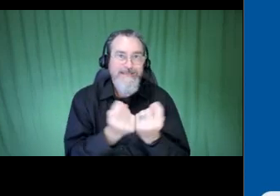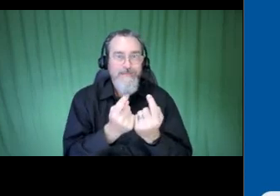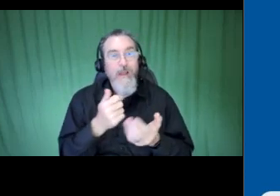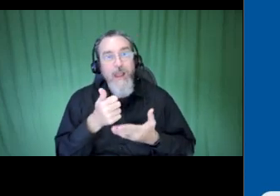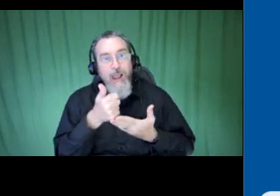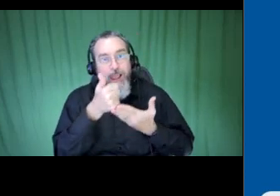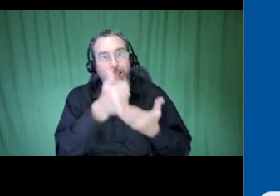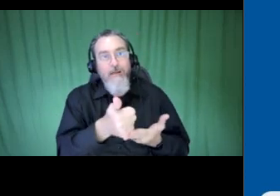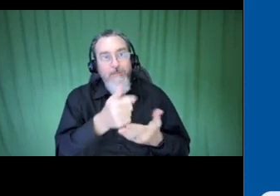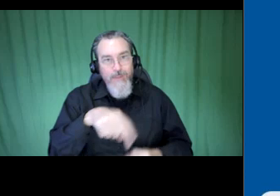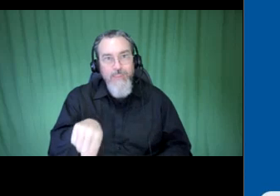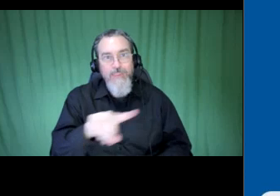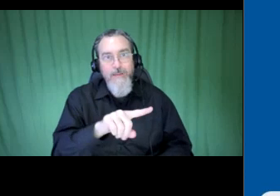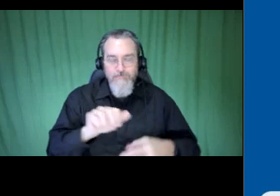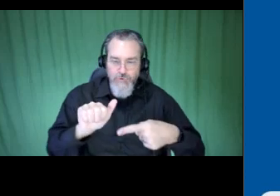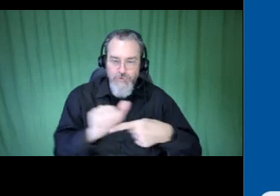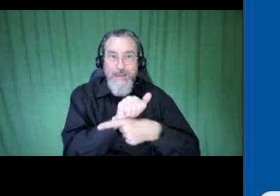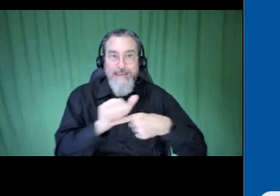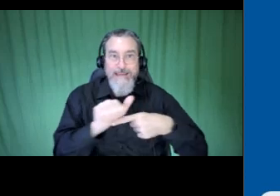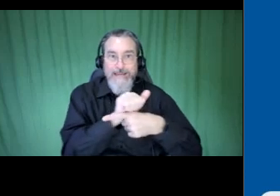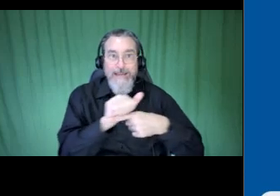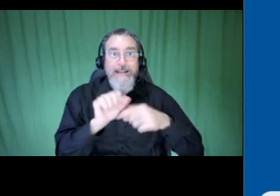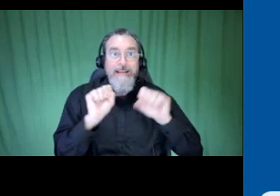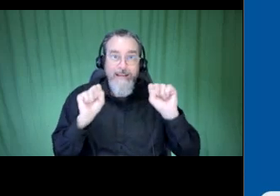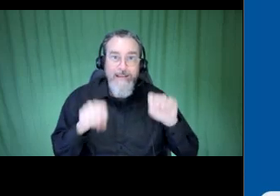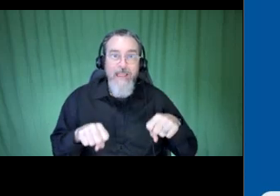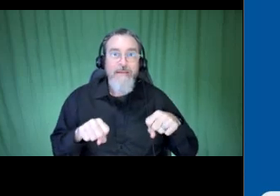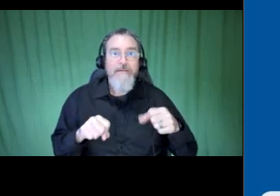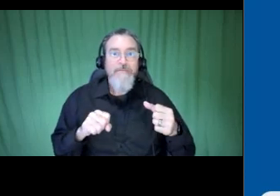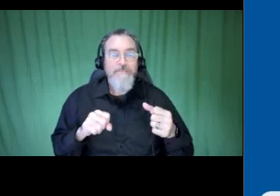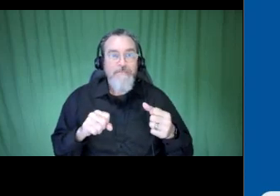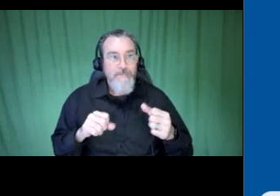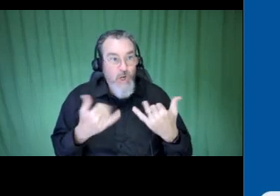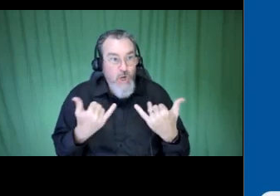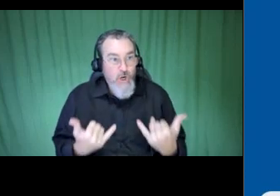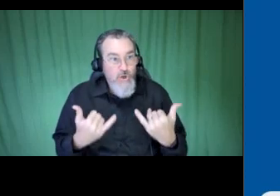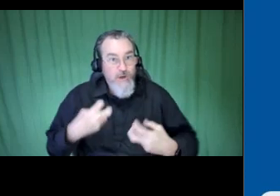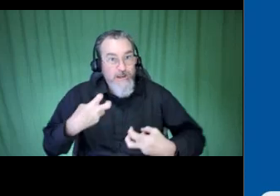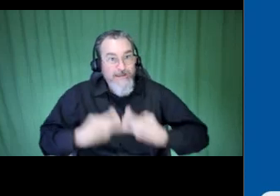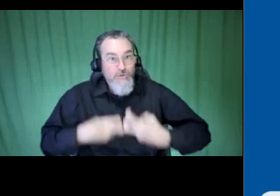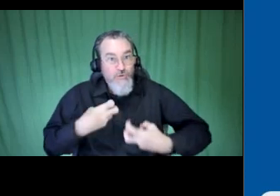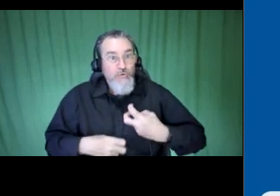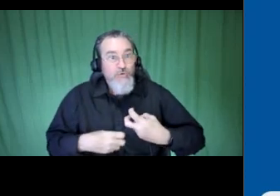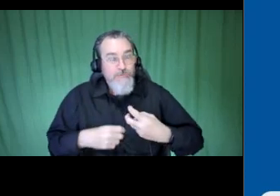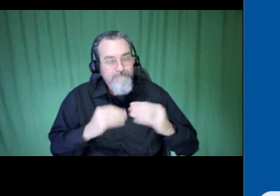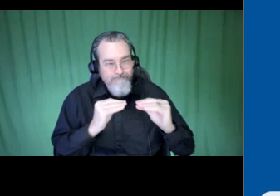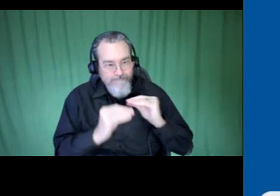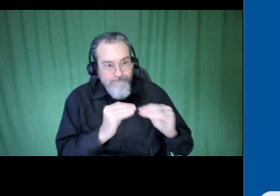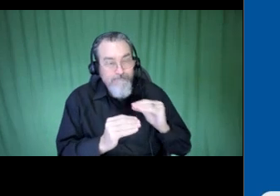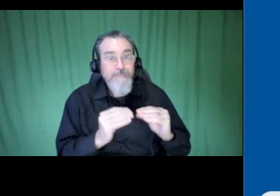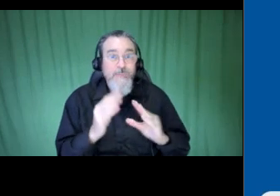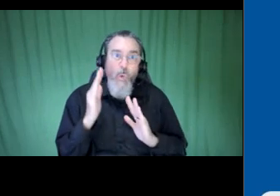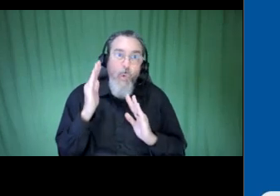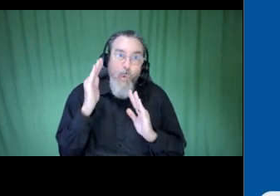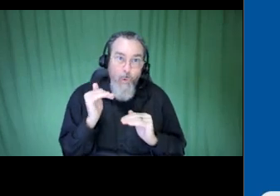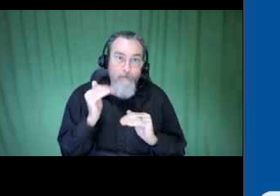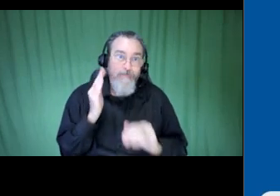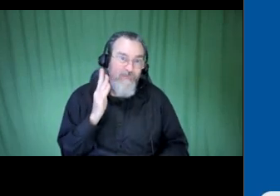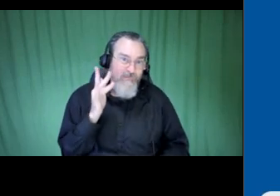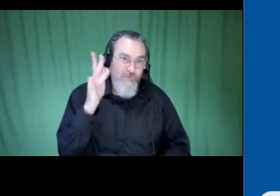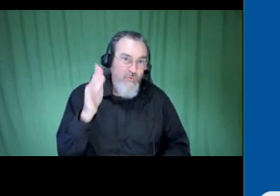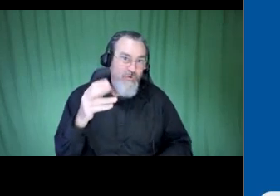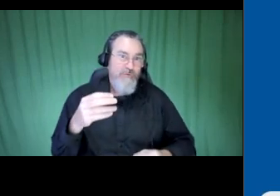the training that they need to address the current day issues and hopefully the future issues because of the